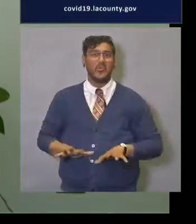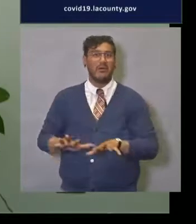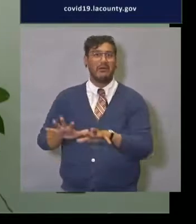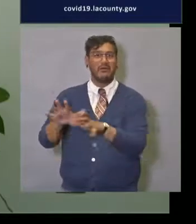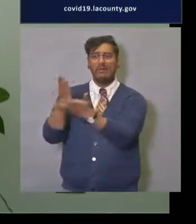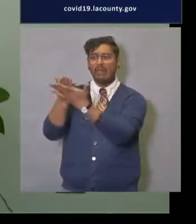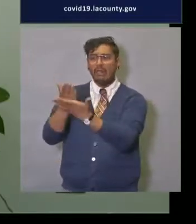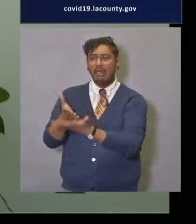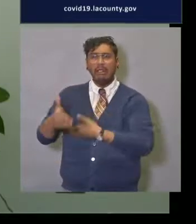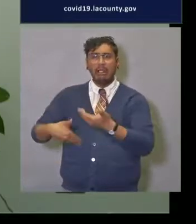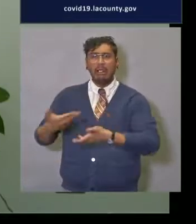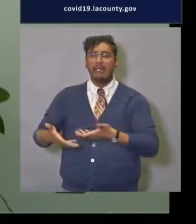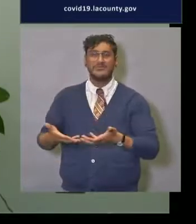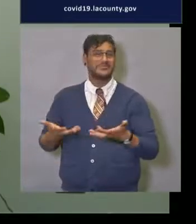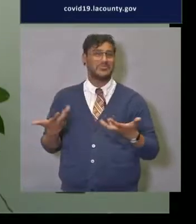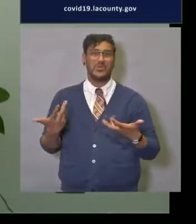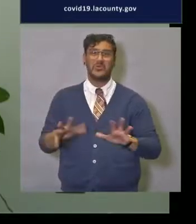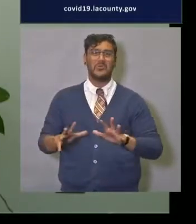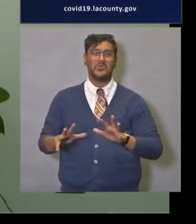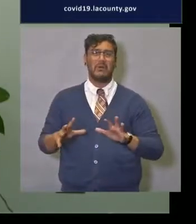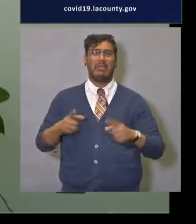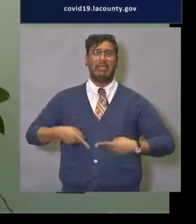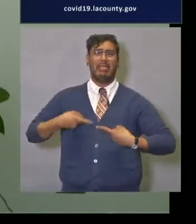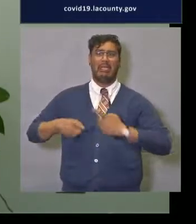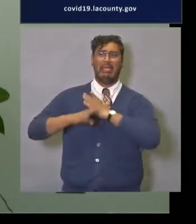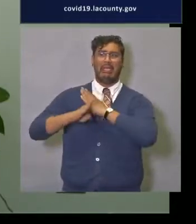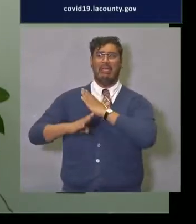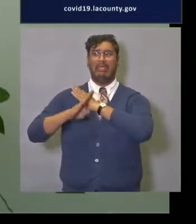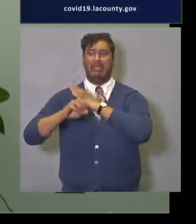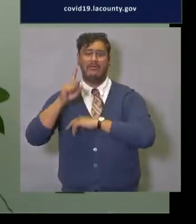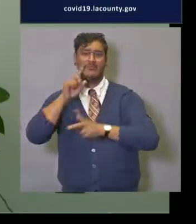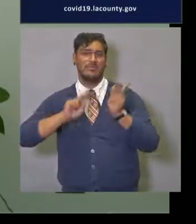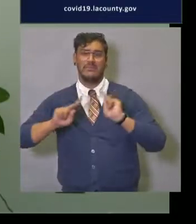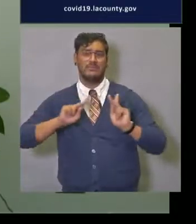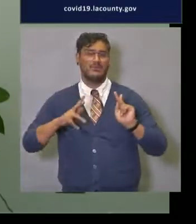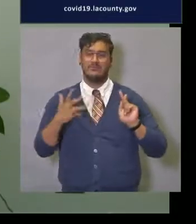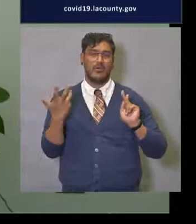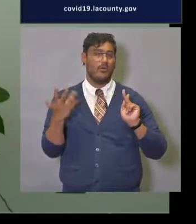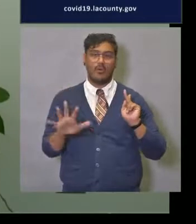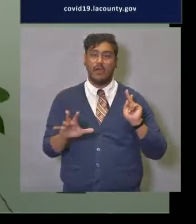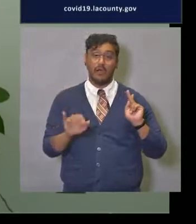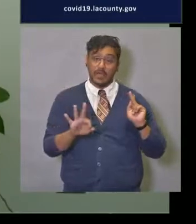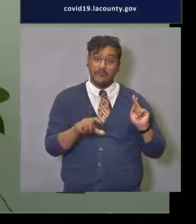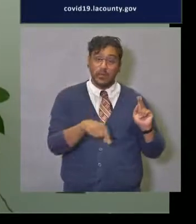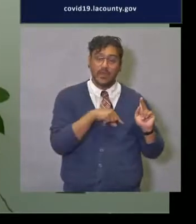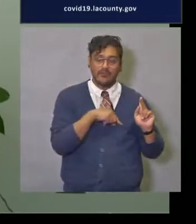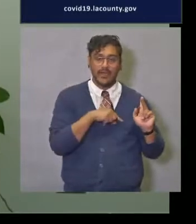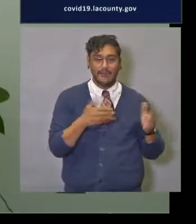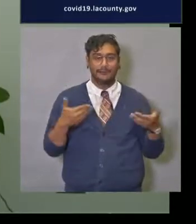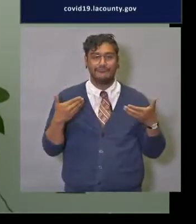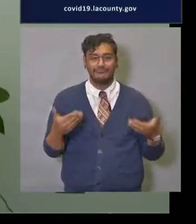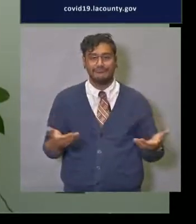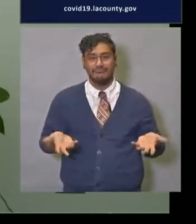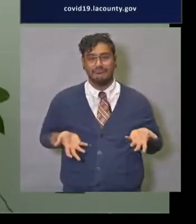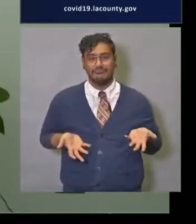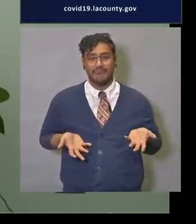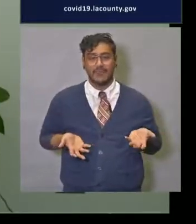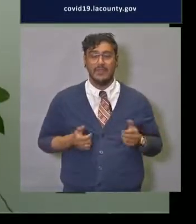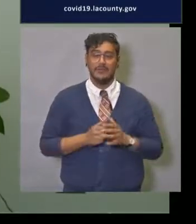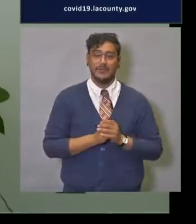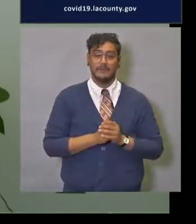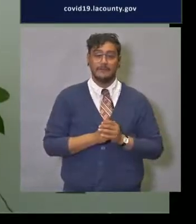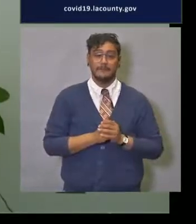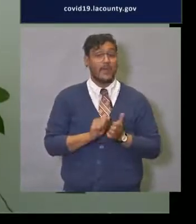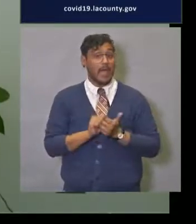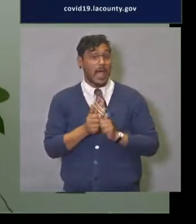to really create an additional barrier for folks who need to get vaccinated. One good thing about the way we're going to be vaccinating many